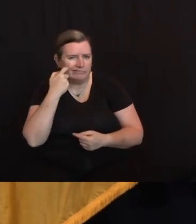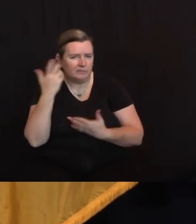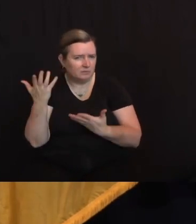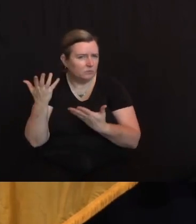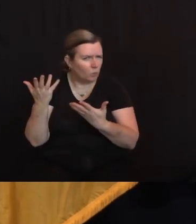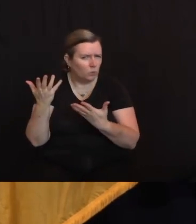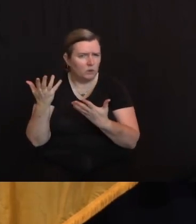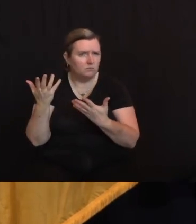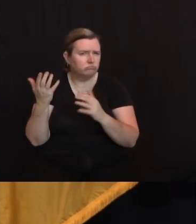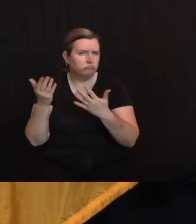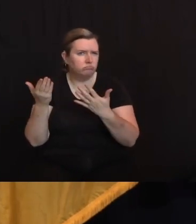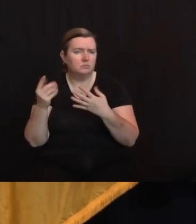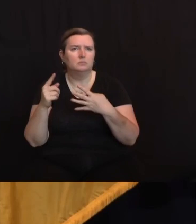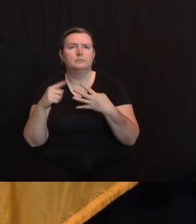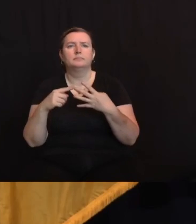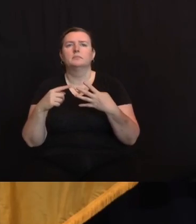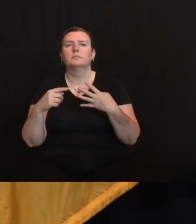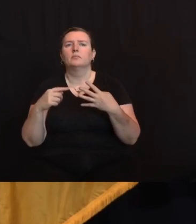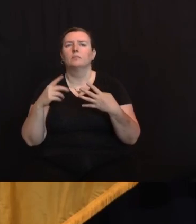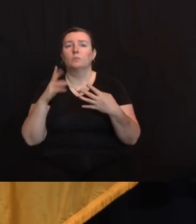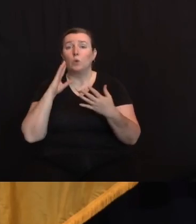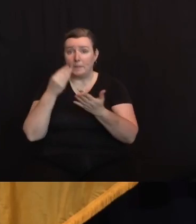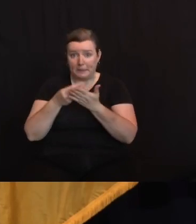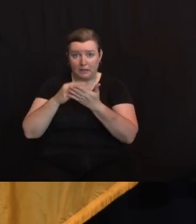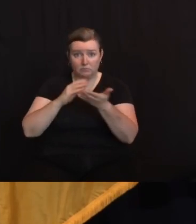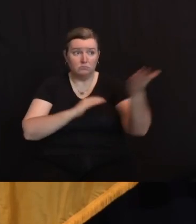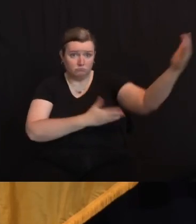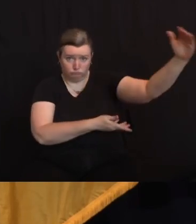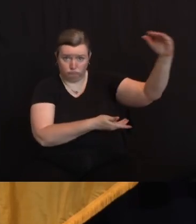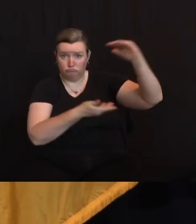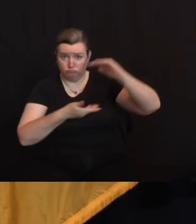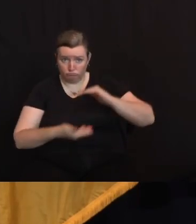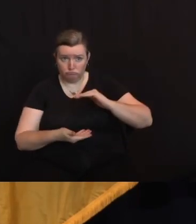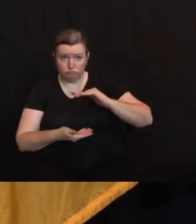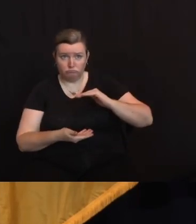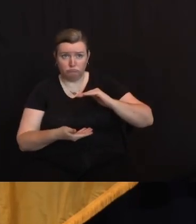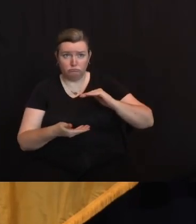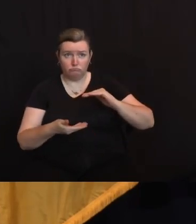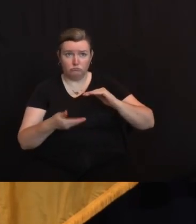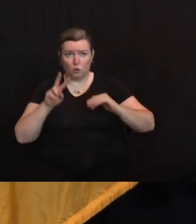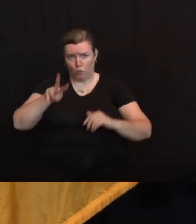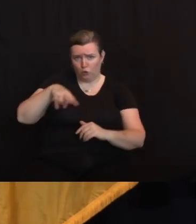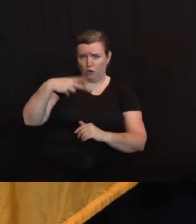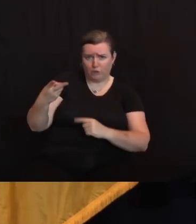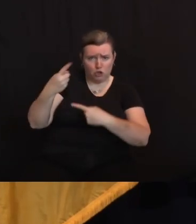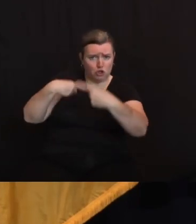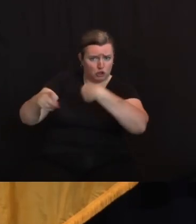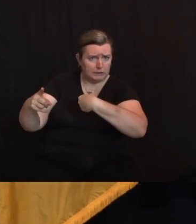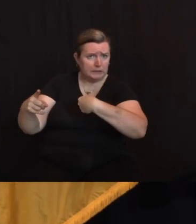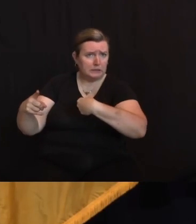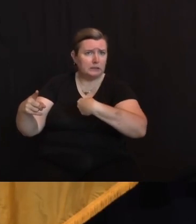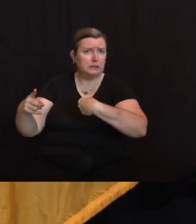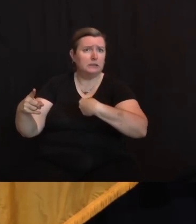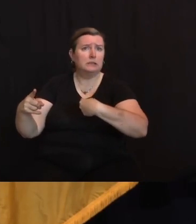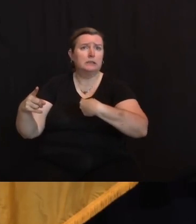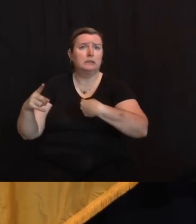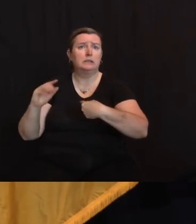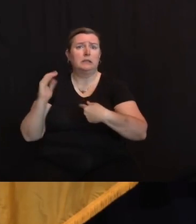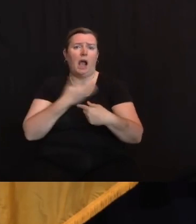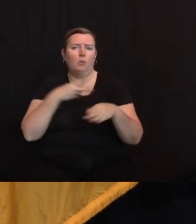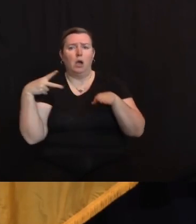reverse programs cuts for things like the funding for property tax relief for seniors and the disabled, or is it for something else? Also,